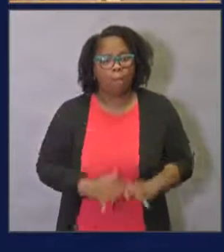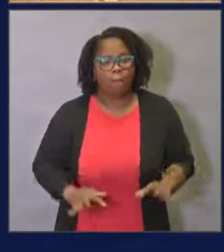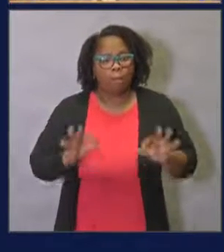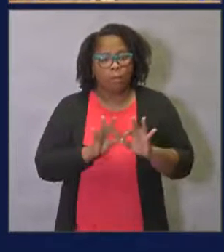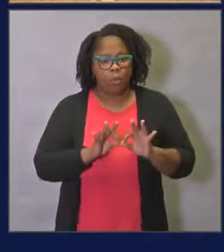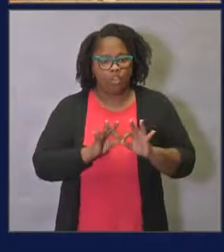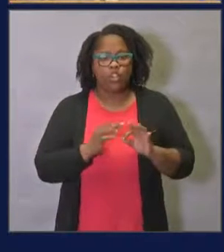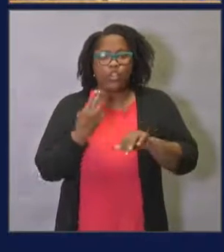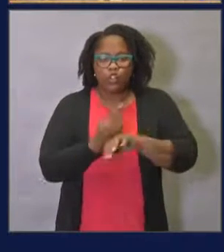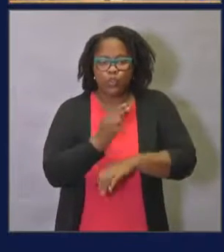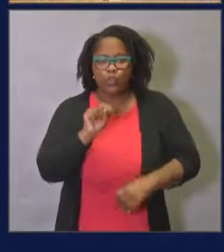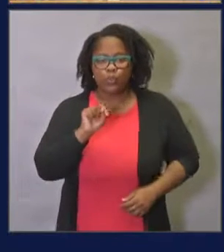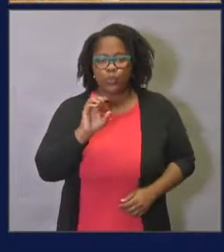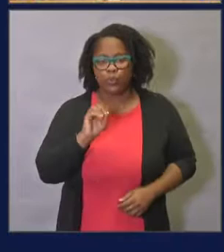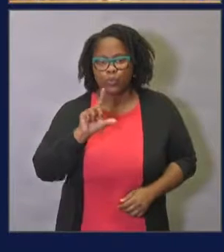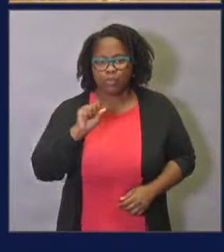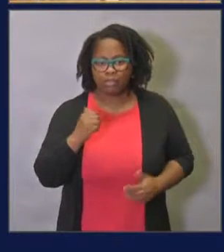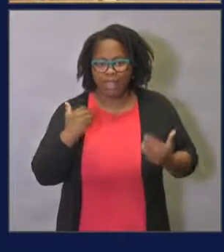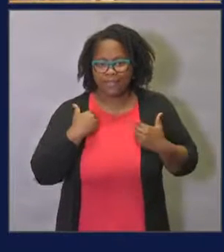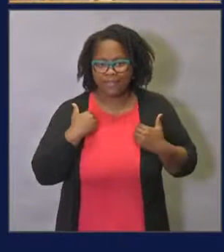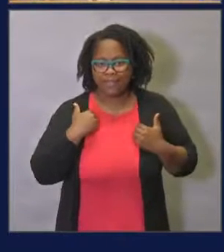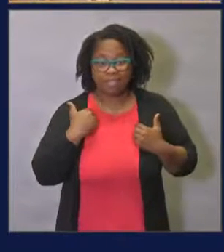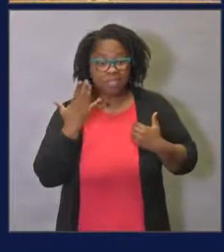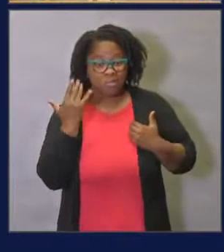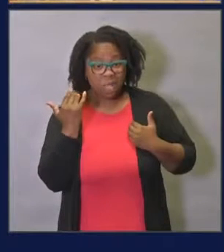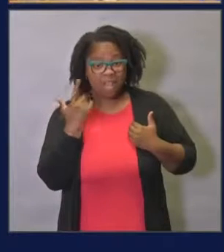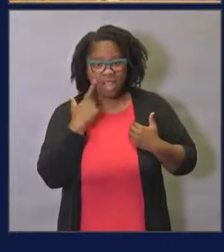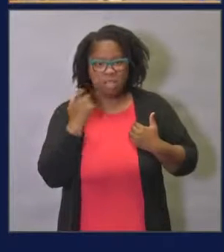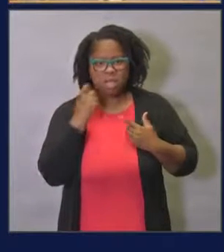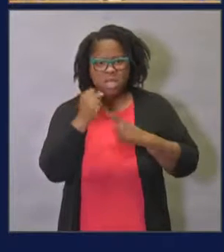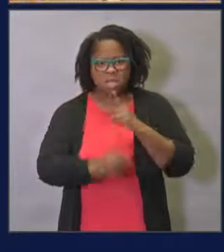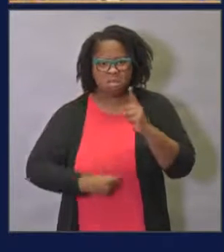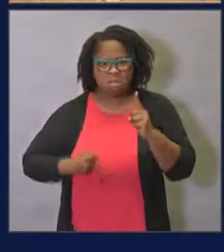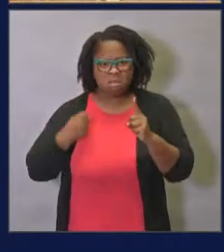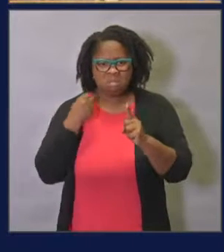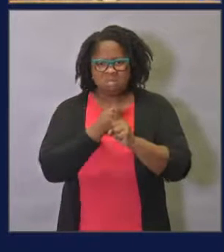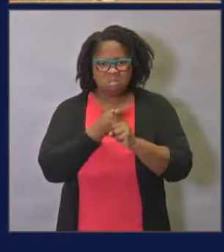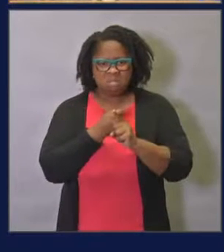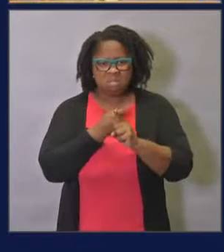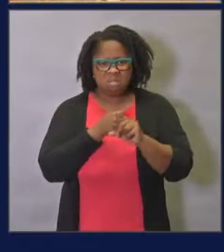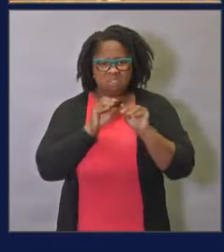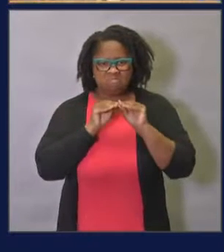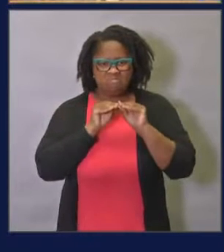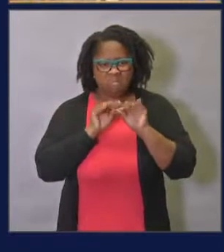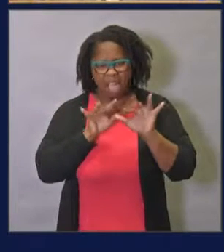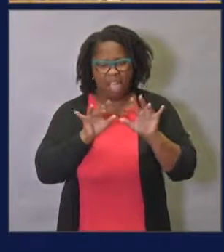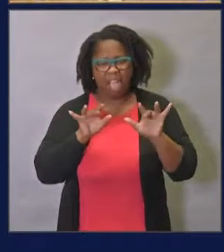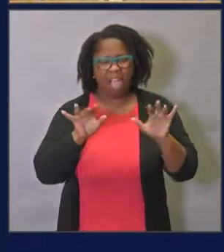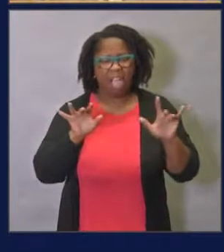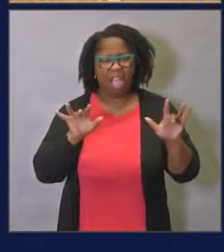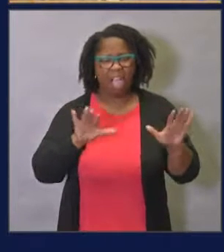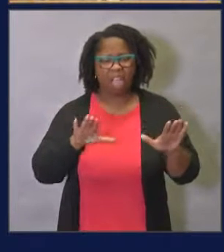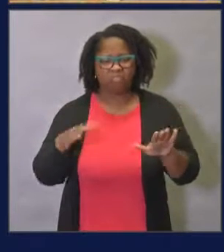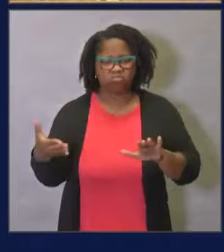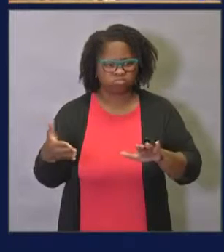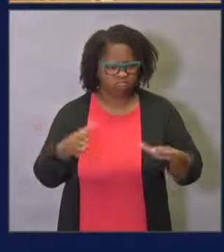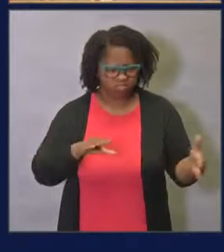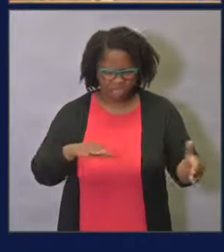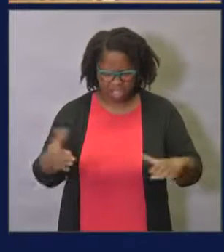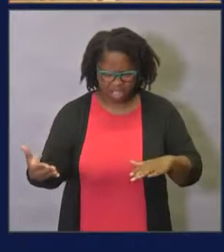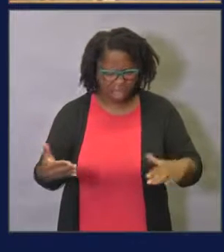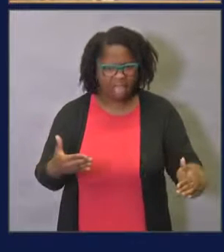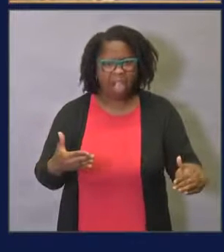right now because the catastrophic impact of this continued high rate of transmission is